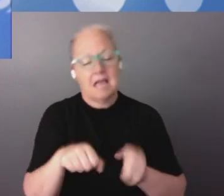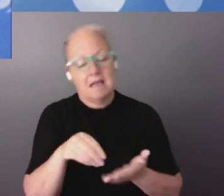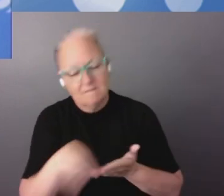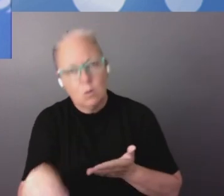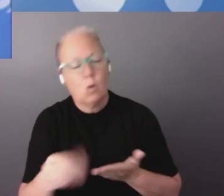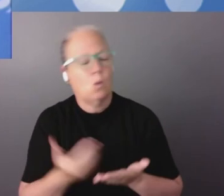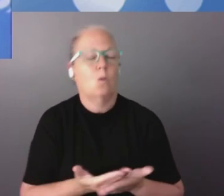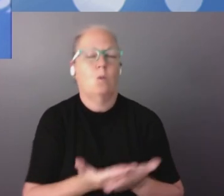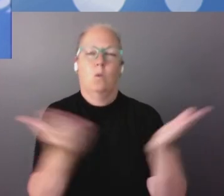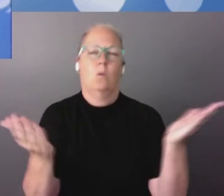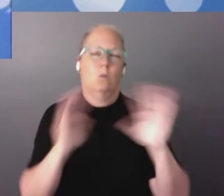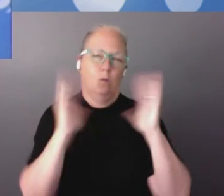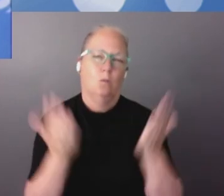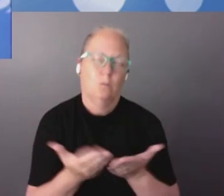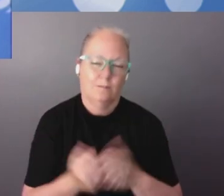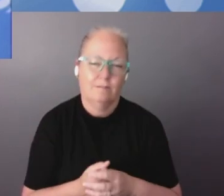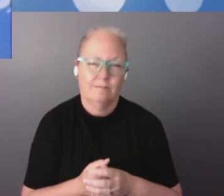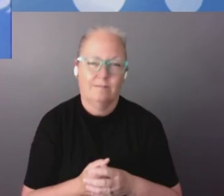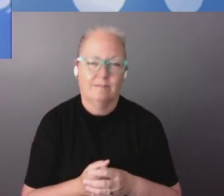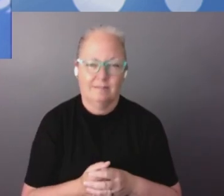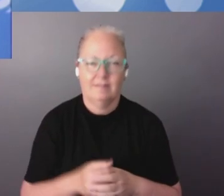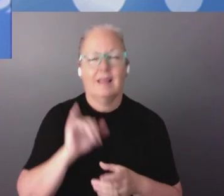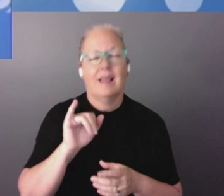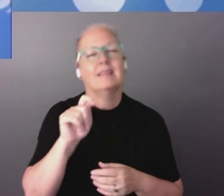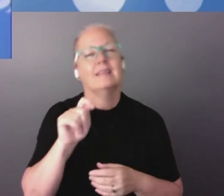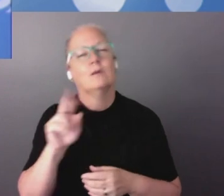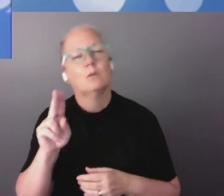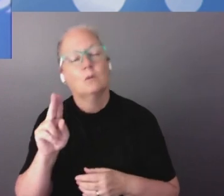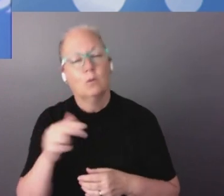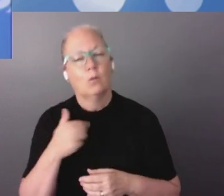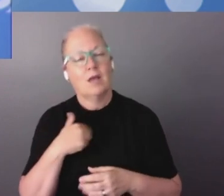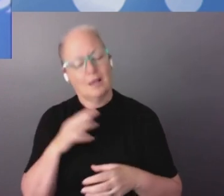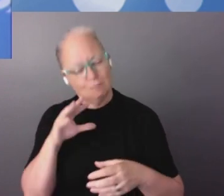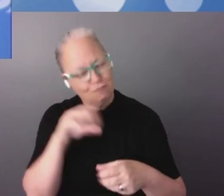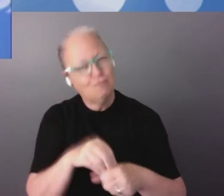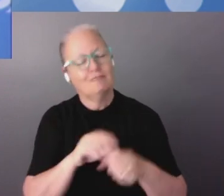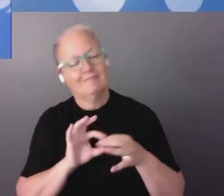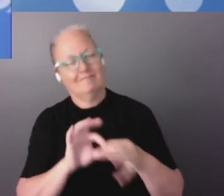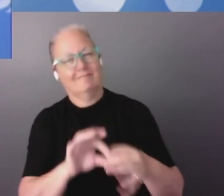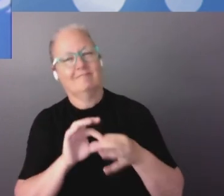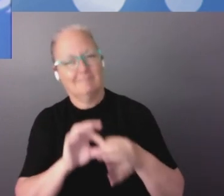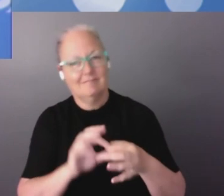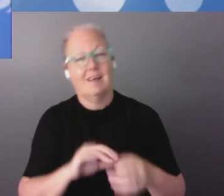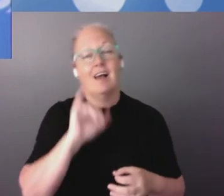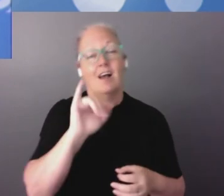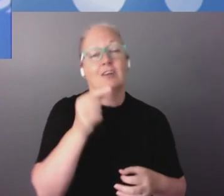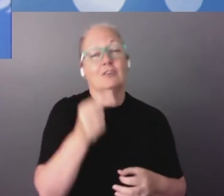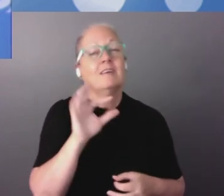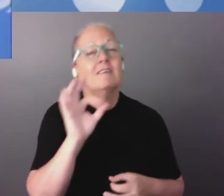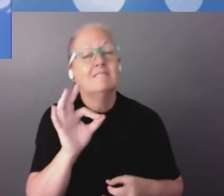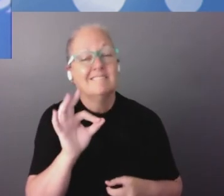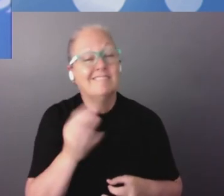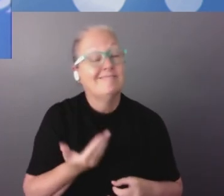gentlemen, ITU has been a staunch supporter of the IGF since its inception at the World Summit on the Information